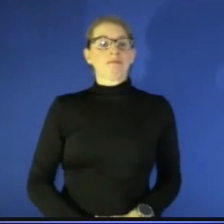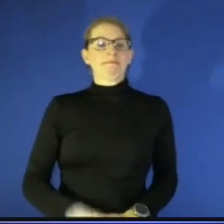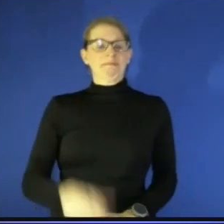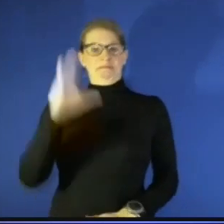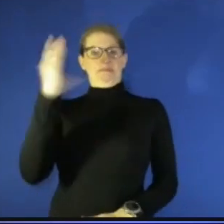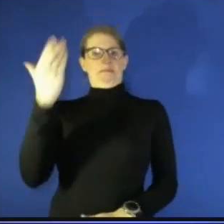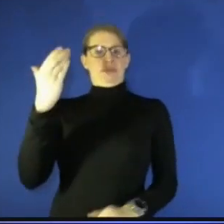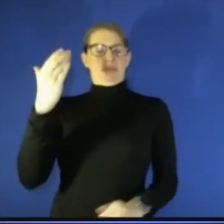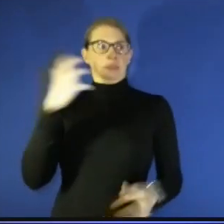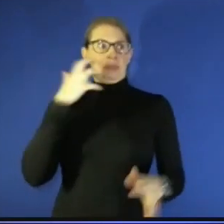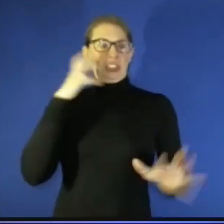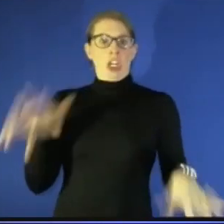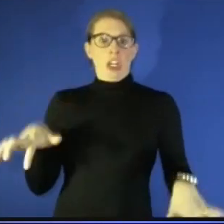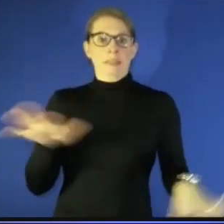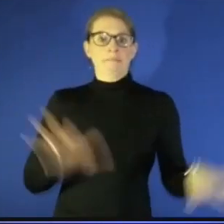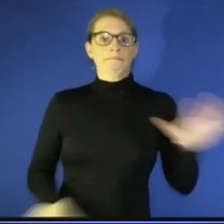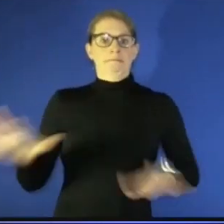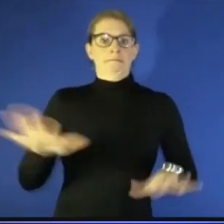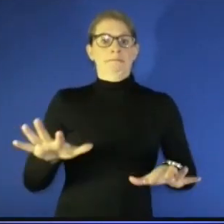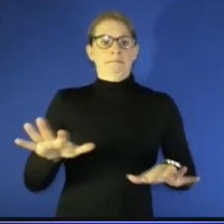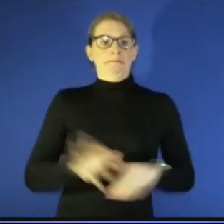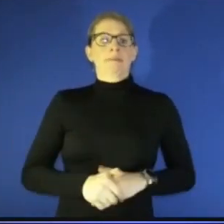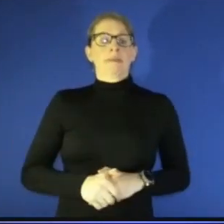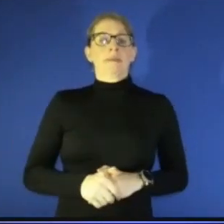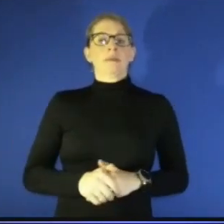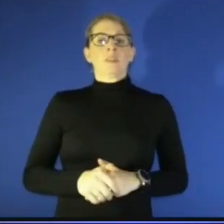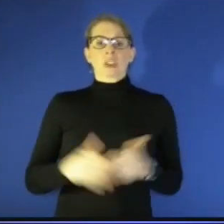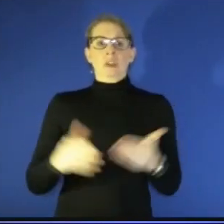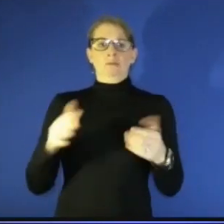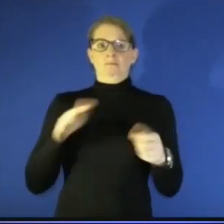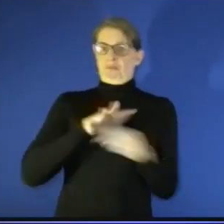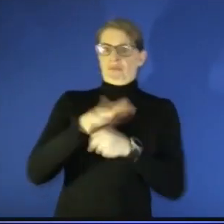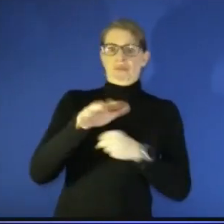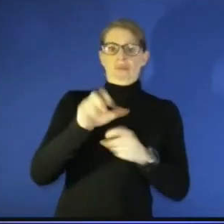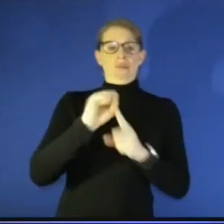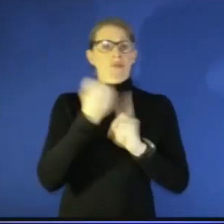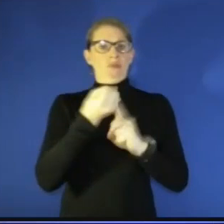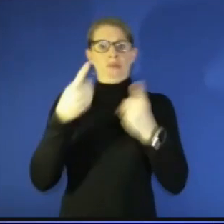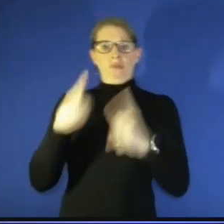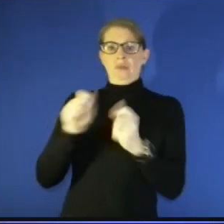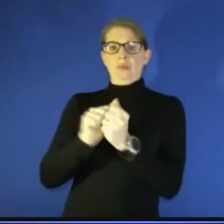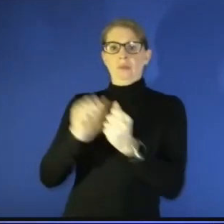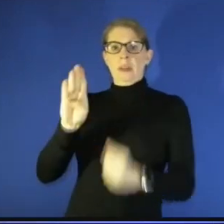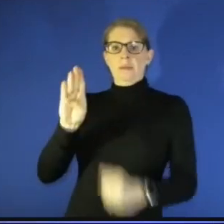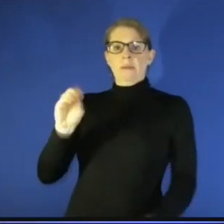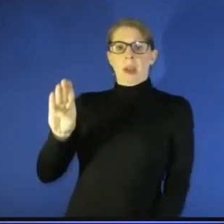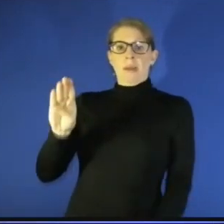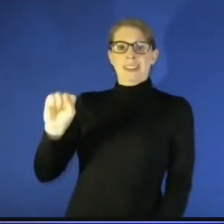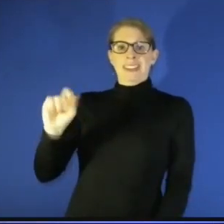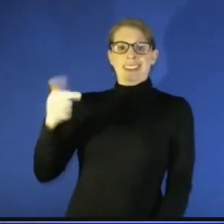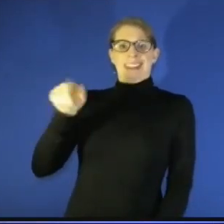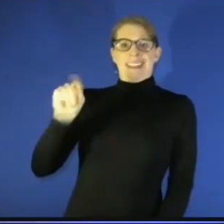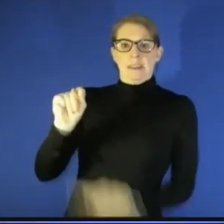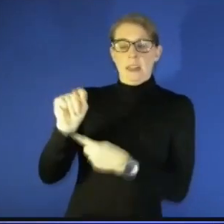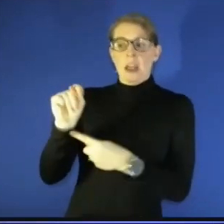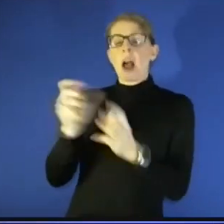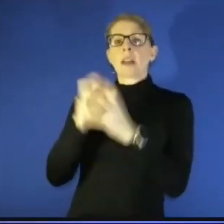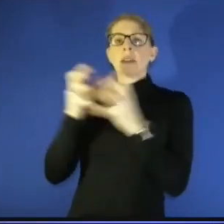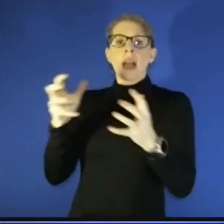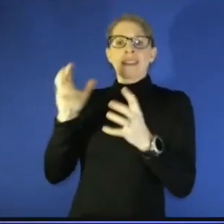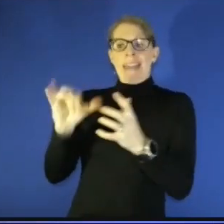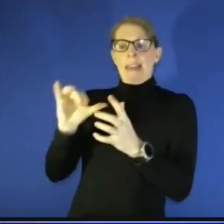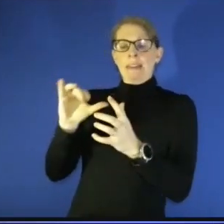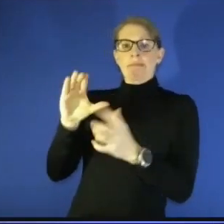alarming. This whole situation that we've heard in the news with Bob Sagat, clearly there's a lot about that case we do not know, but on